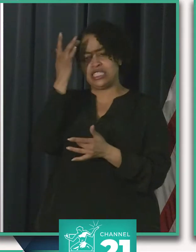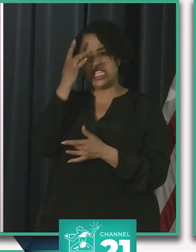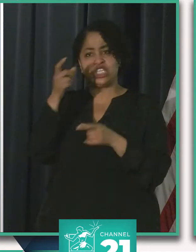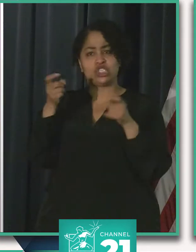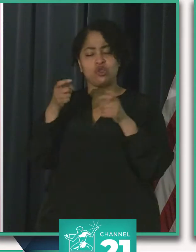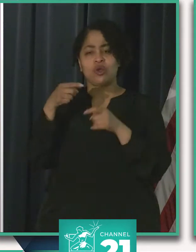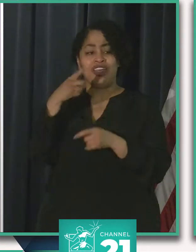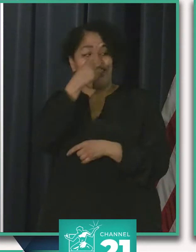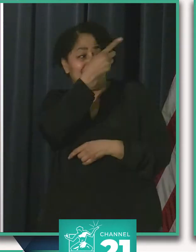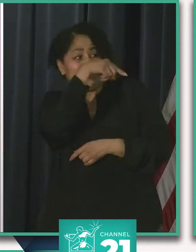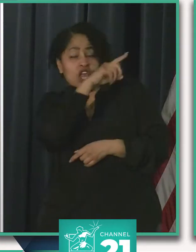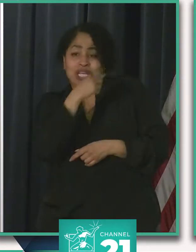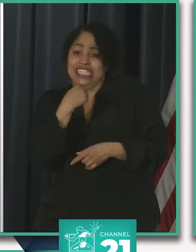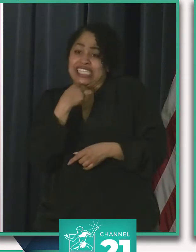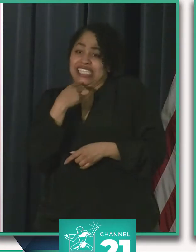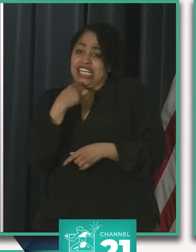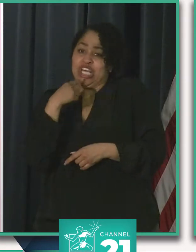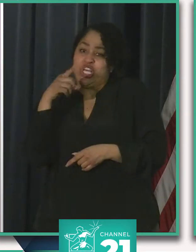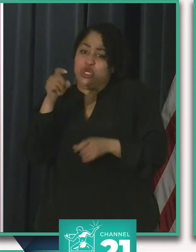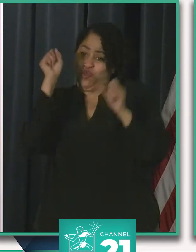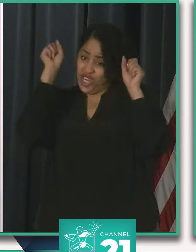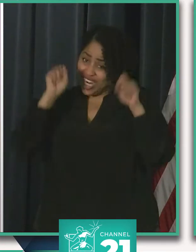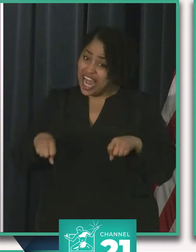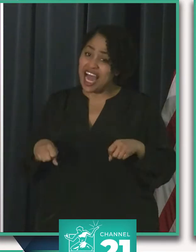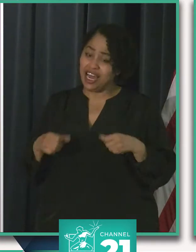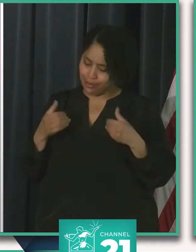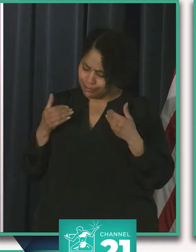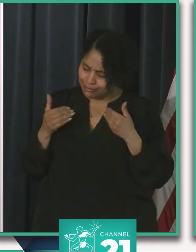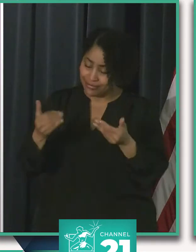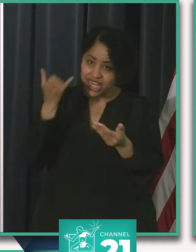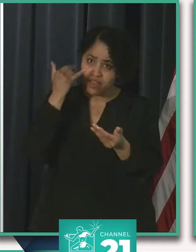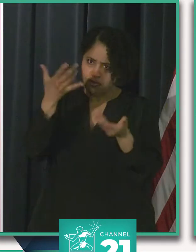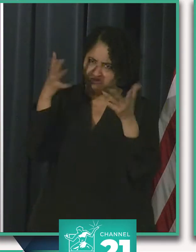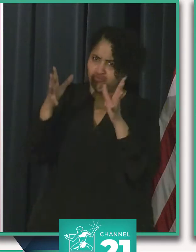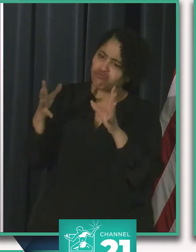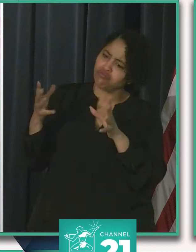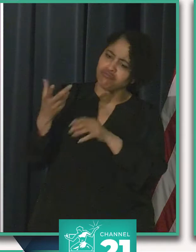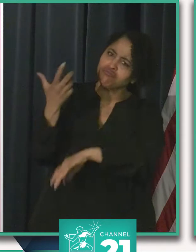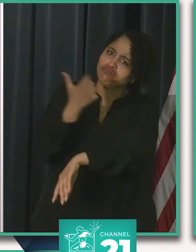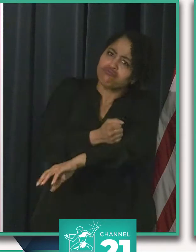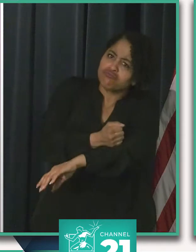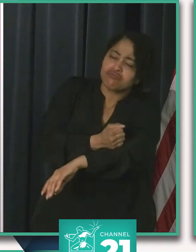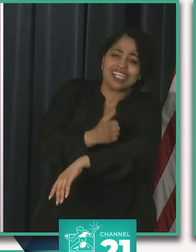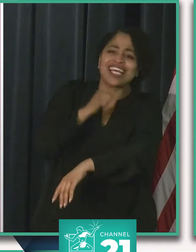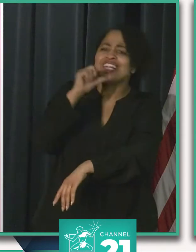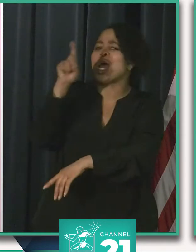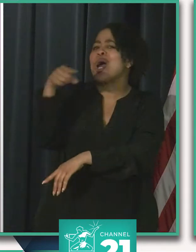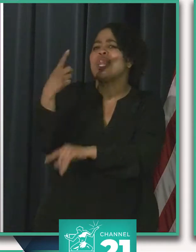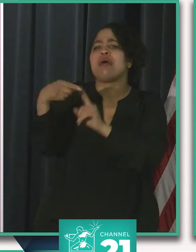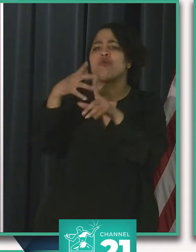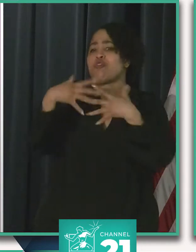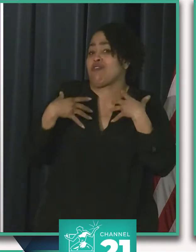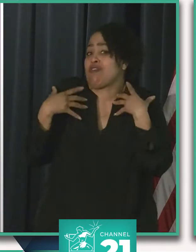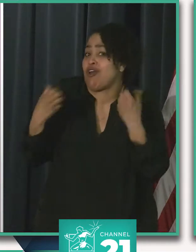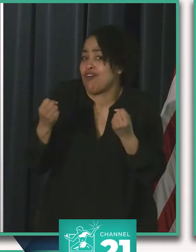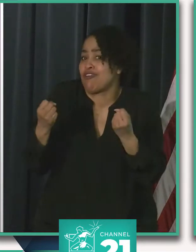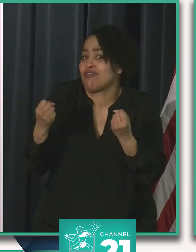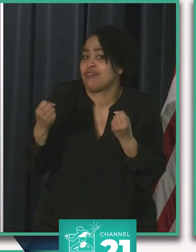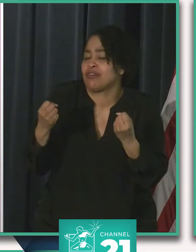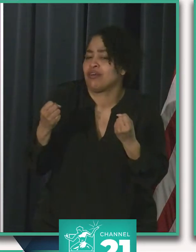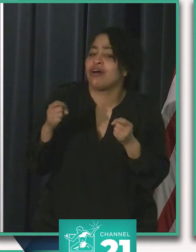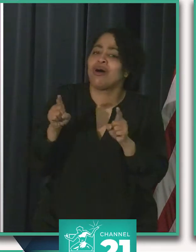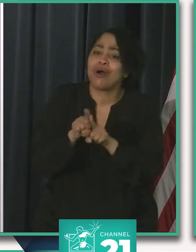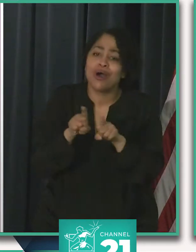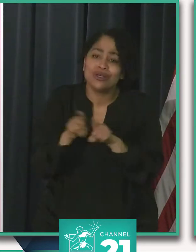saying you can do if you get the vaccine. And so it isn't just about your health. It's about, can